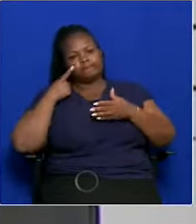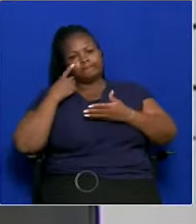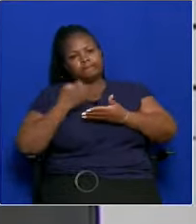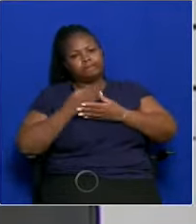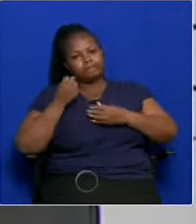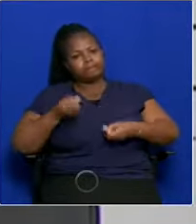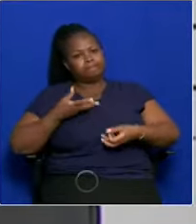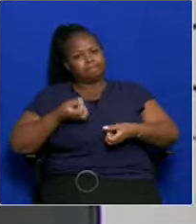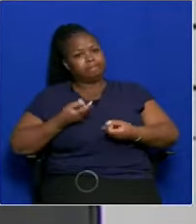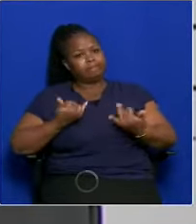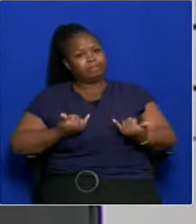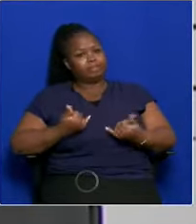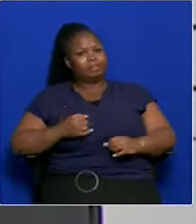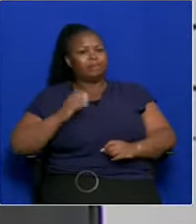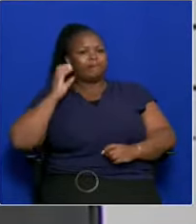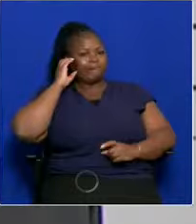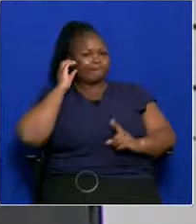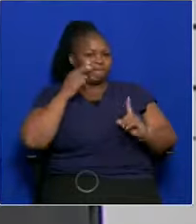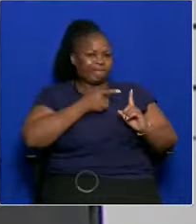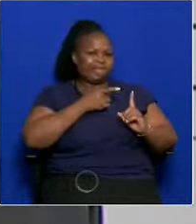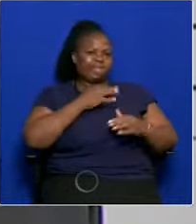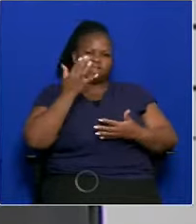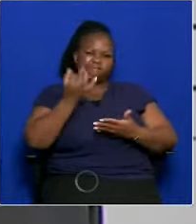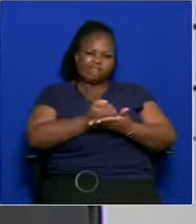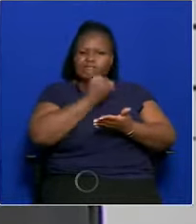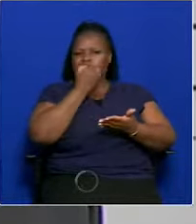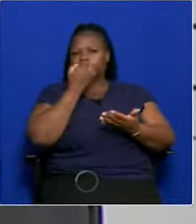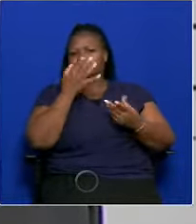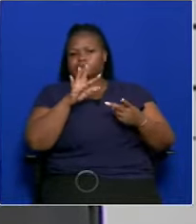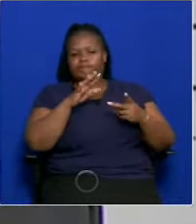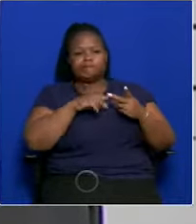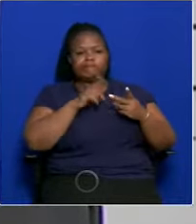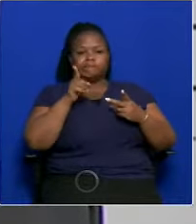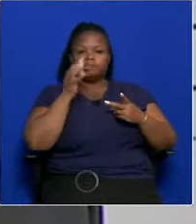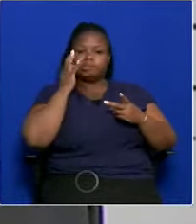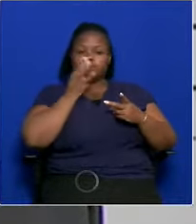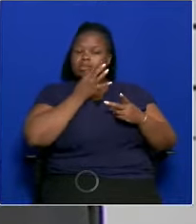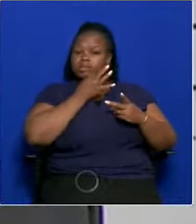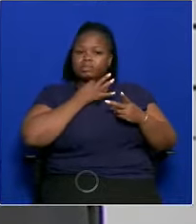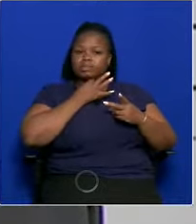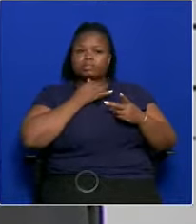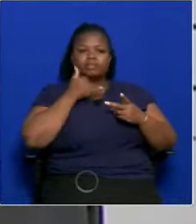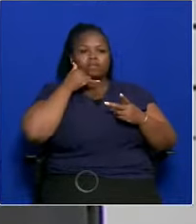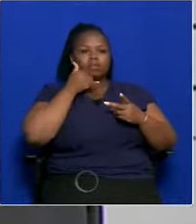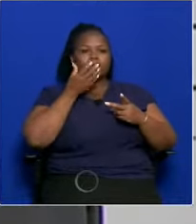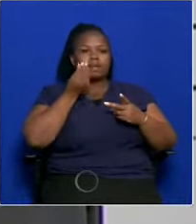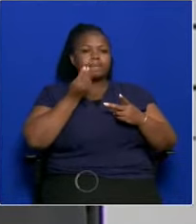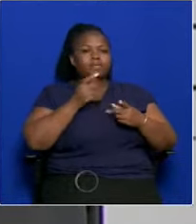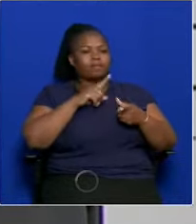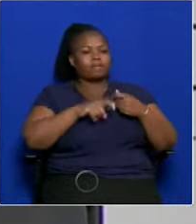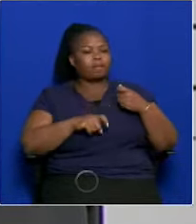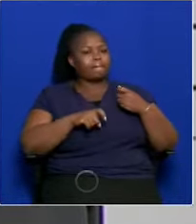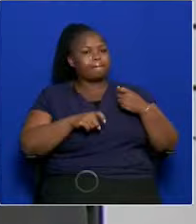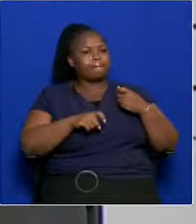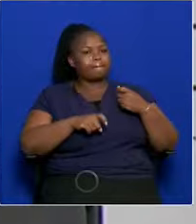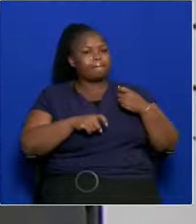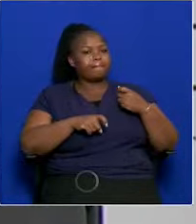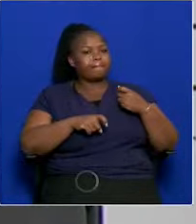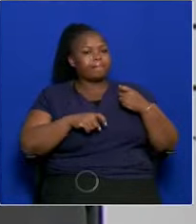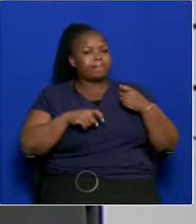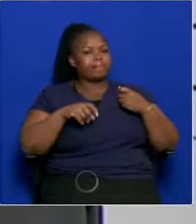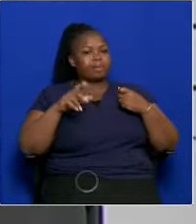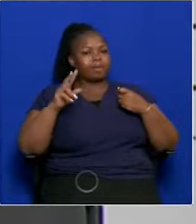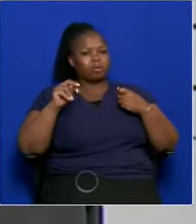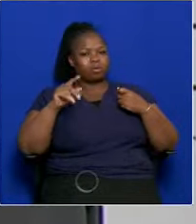phones were taken and he requested our phone numbers from Sergeant Nkosi, I don't know